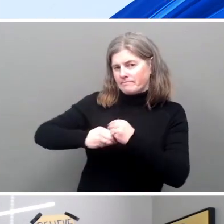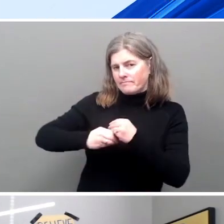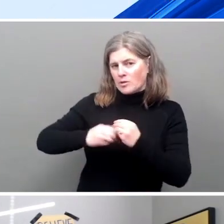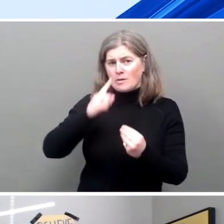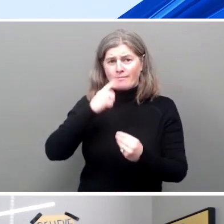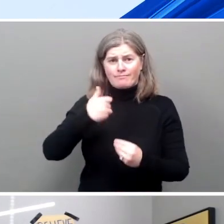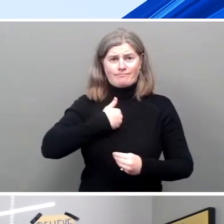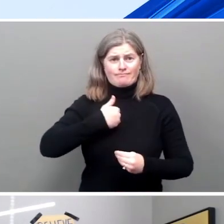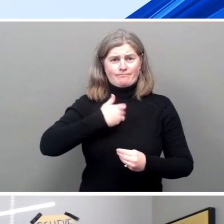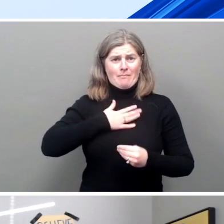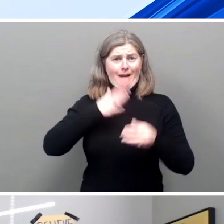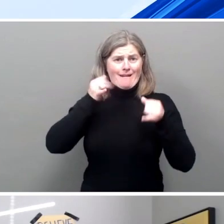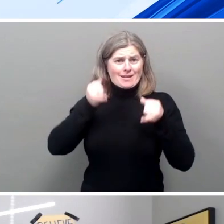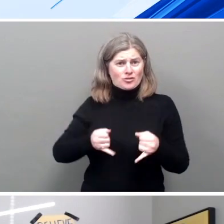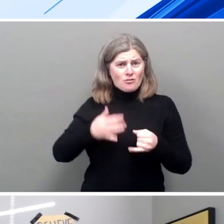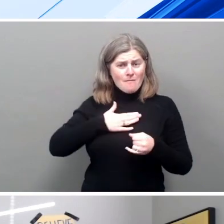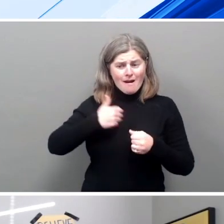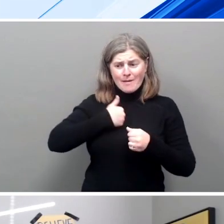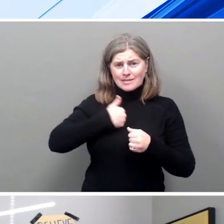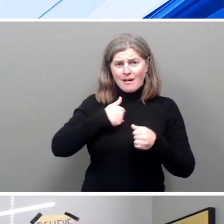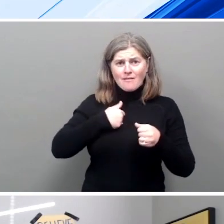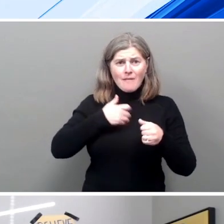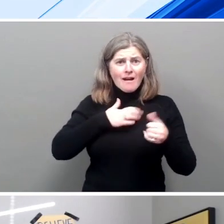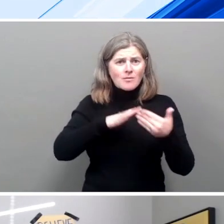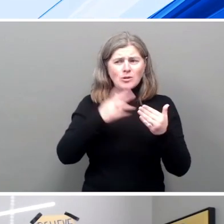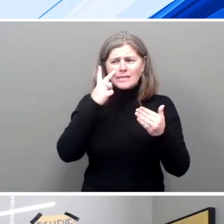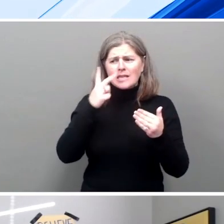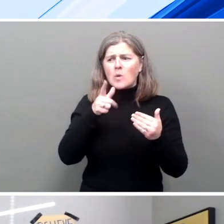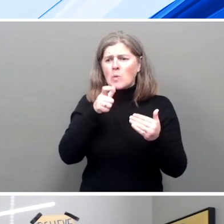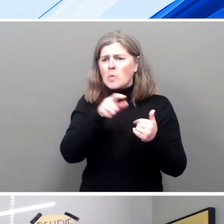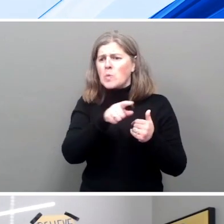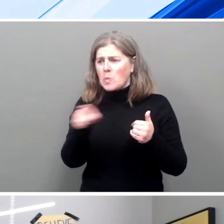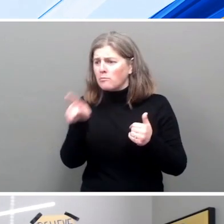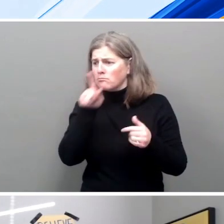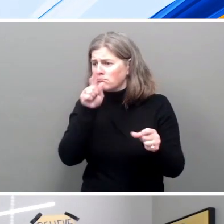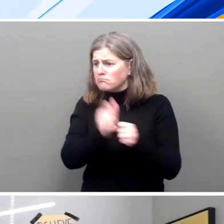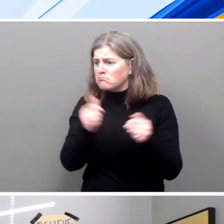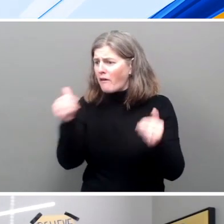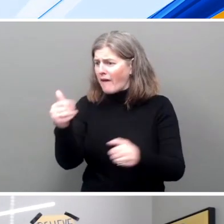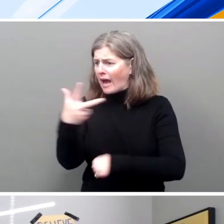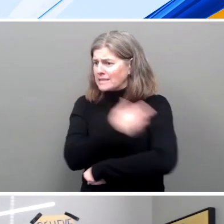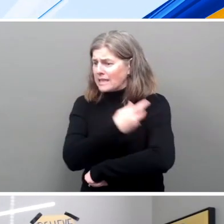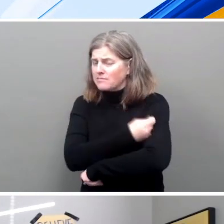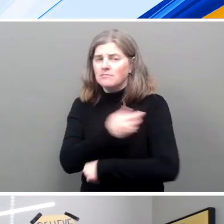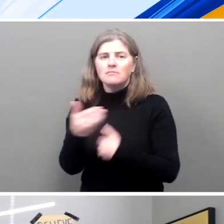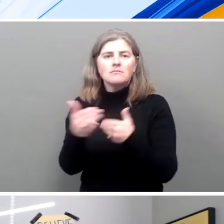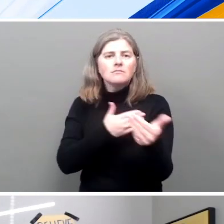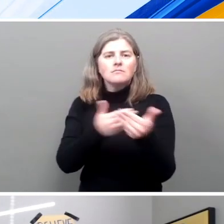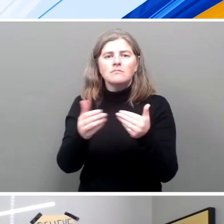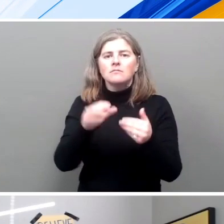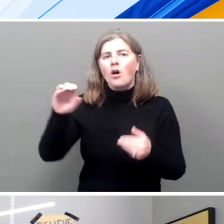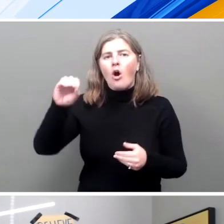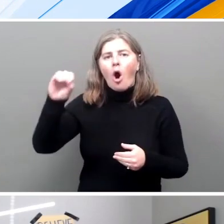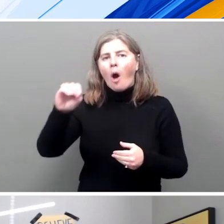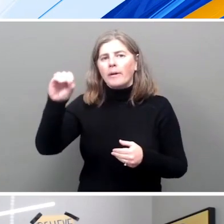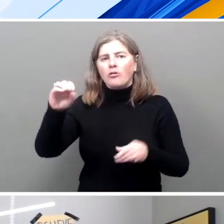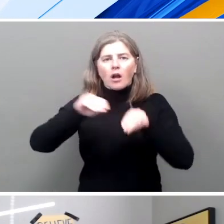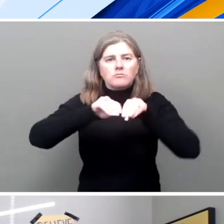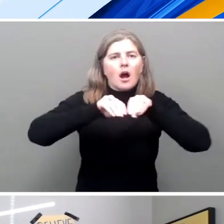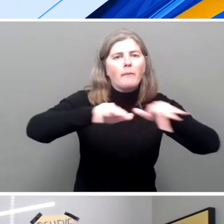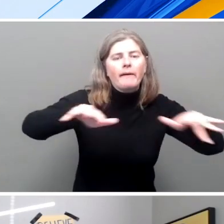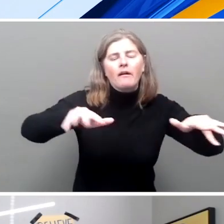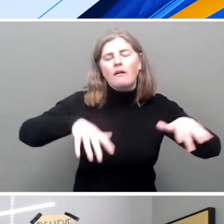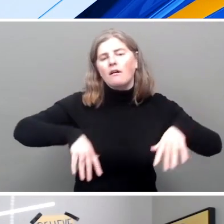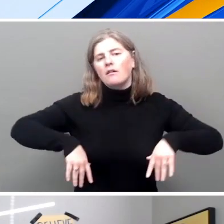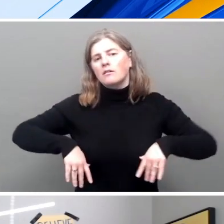as individuals and communities, right, to see how many people do get vaccinated, because despite the Omicron coming and, you